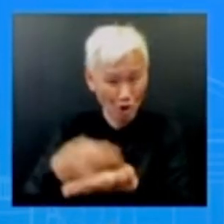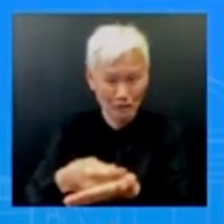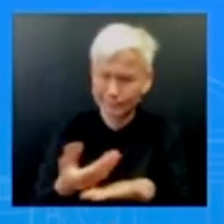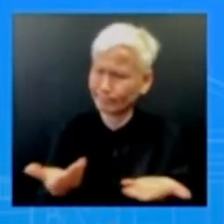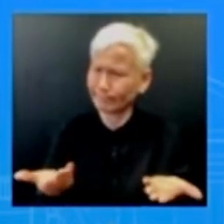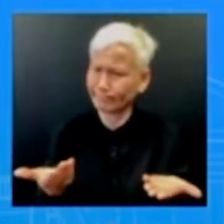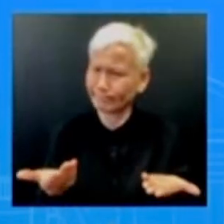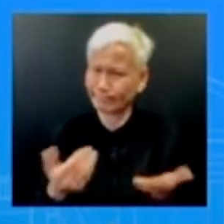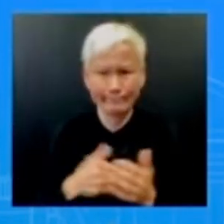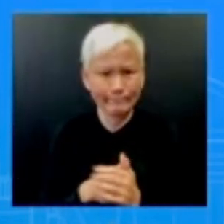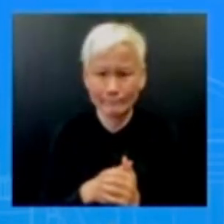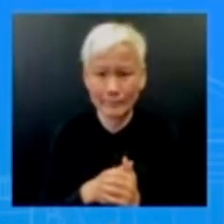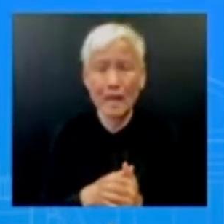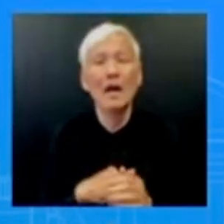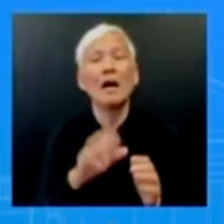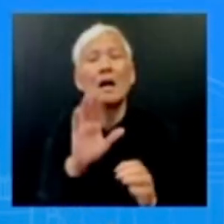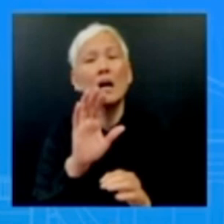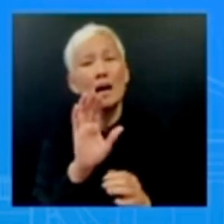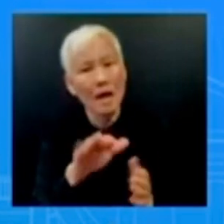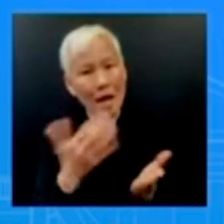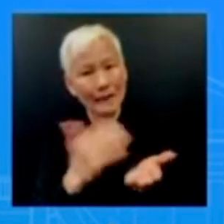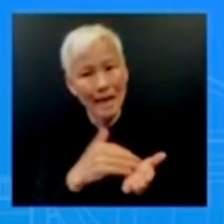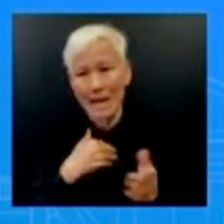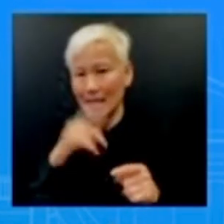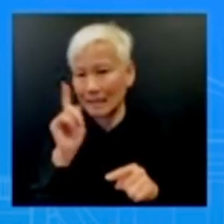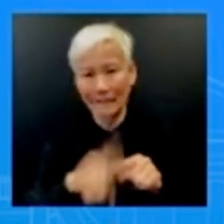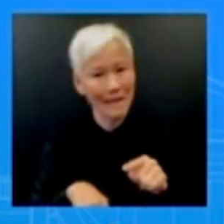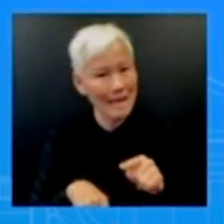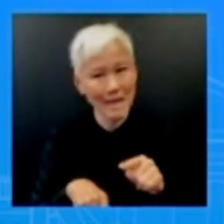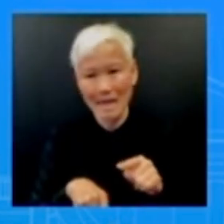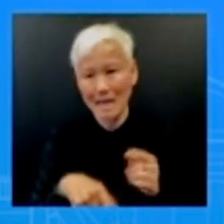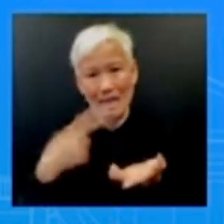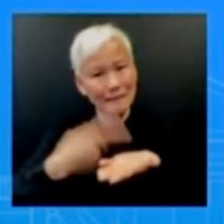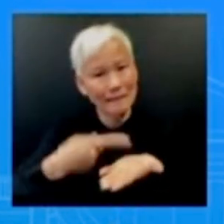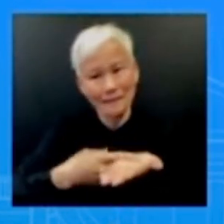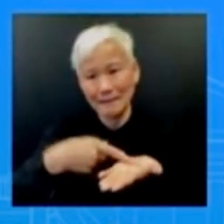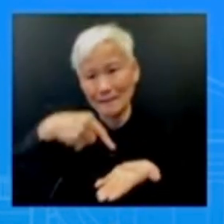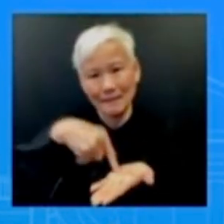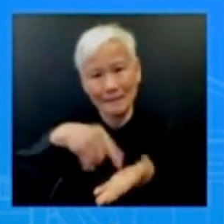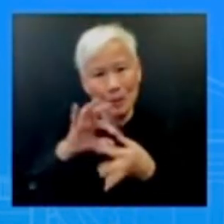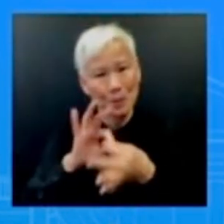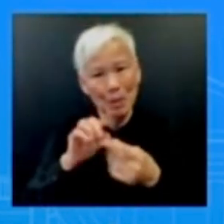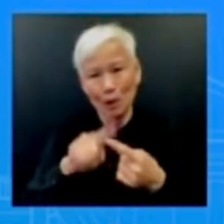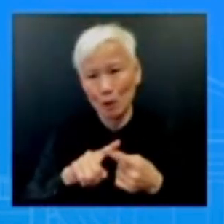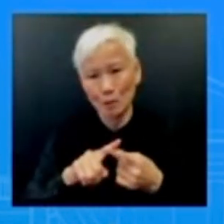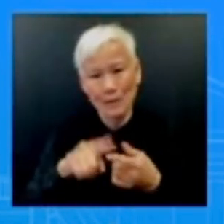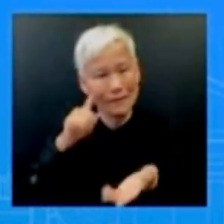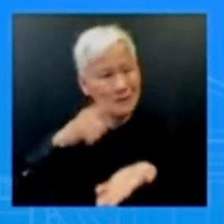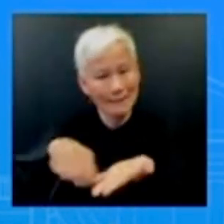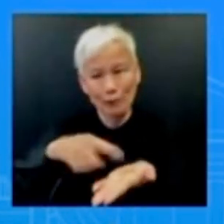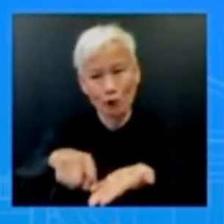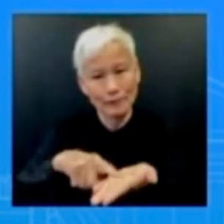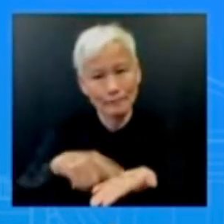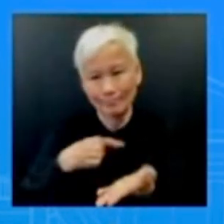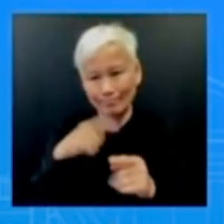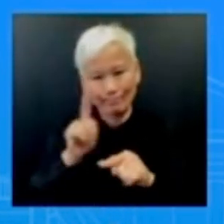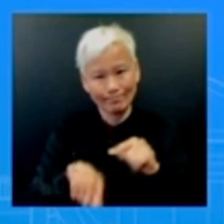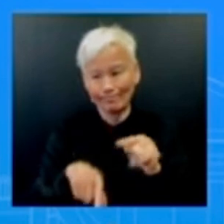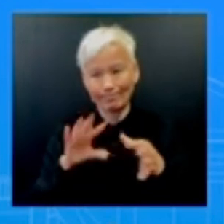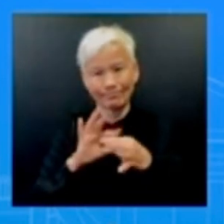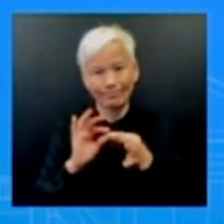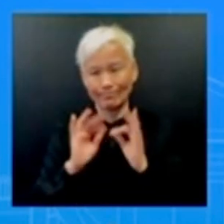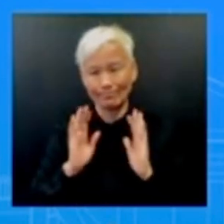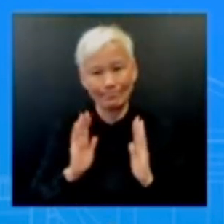because that is an underlying connection to the investigation. Just not going to comment from here. Look,